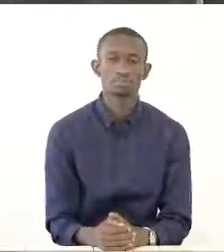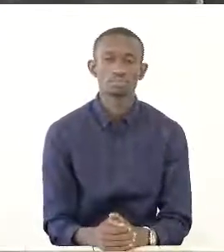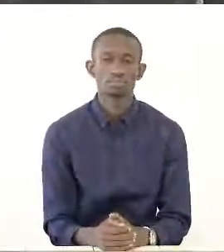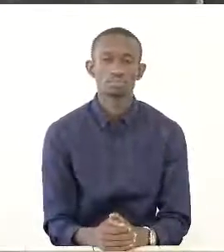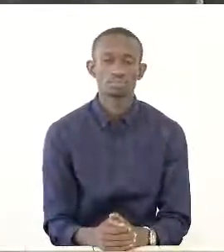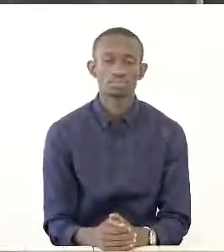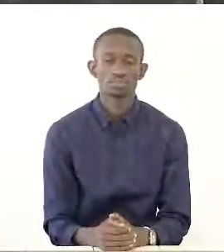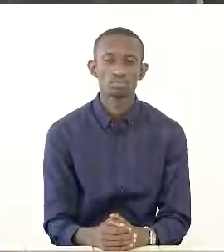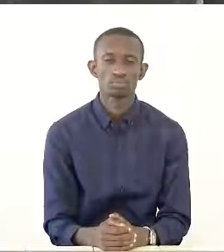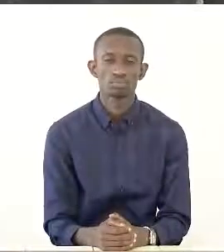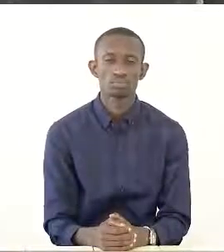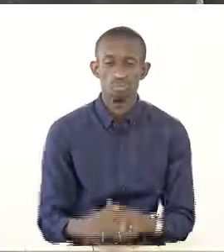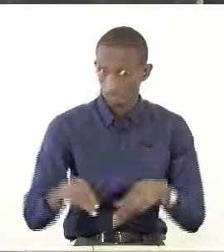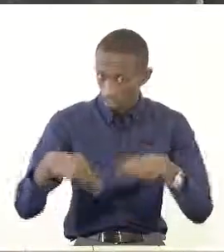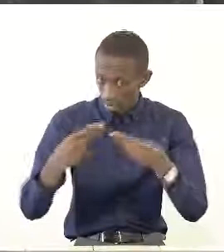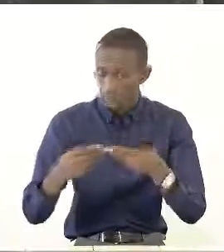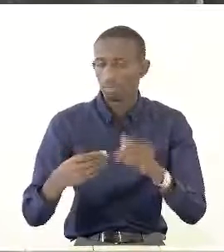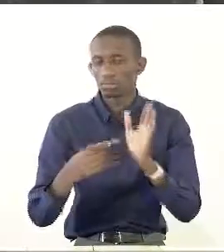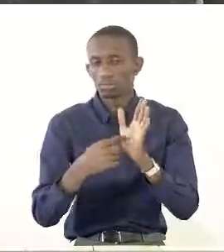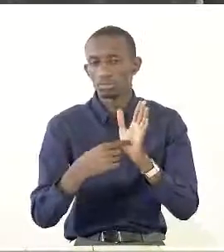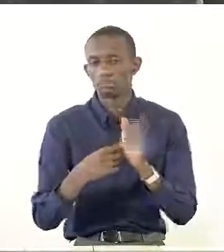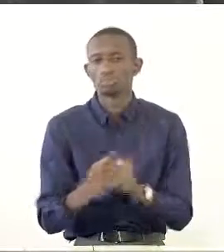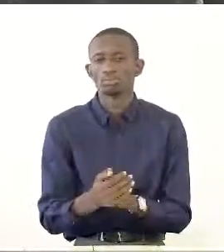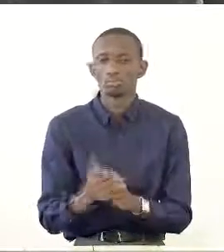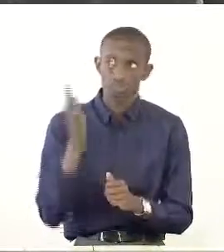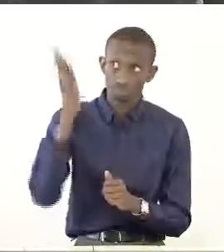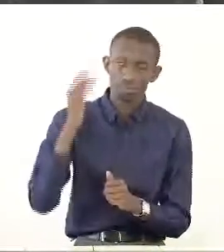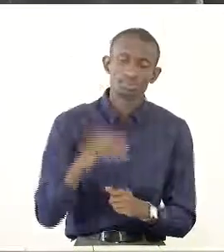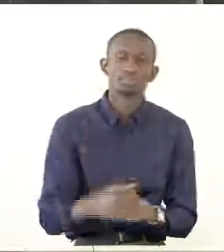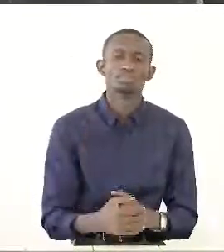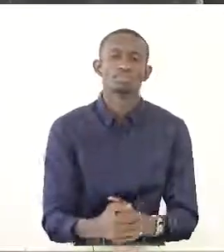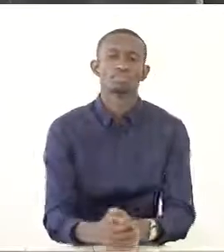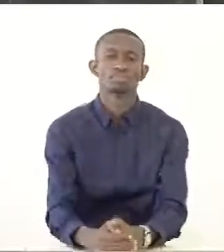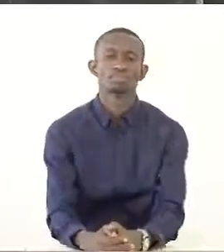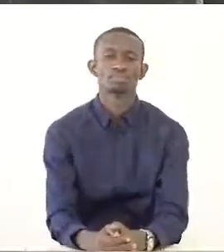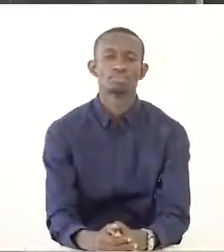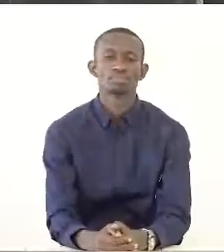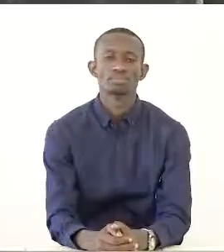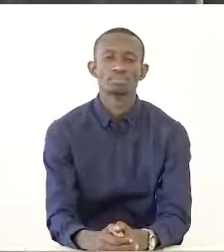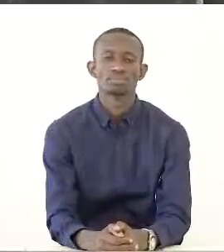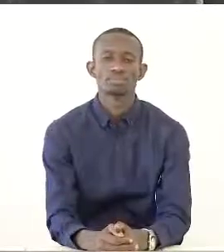I give you another example, which is there on chalkboard.